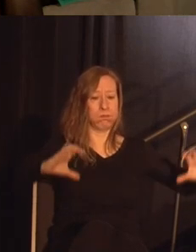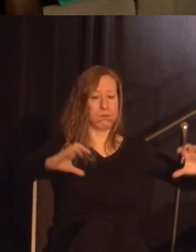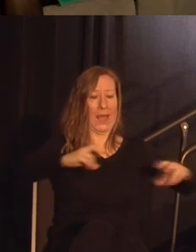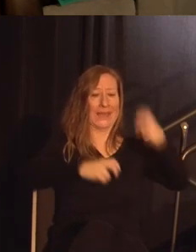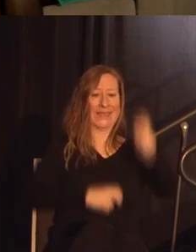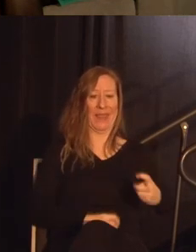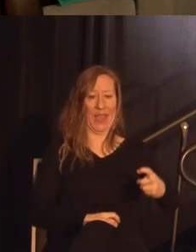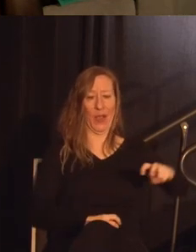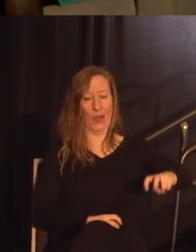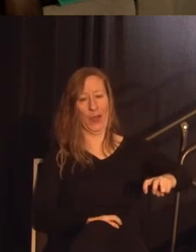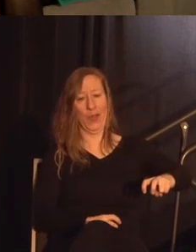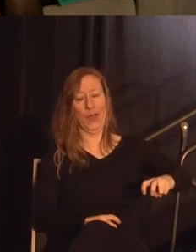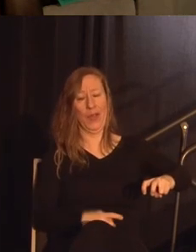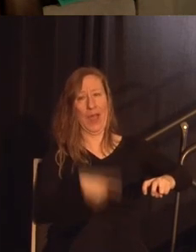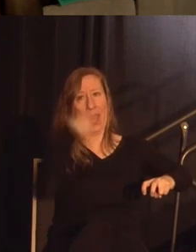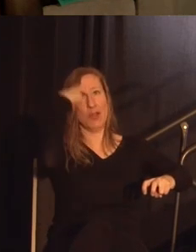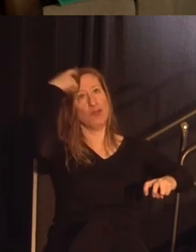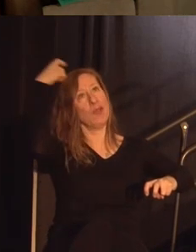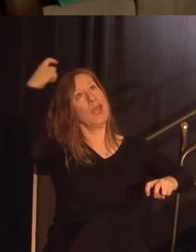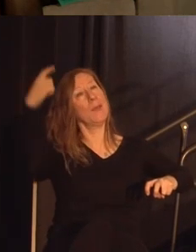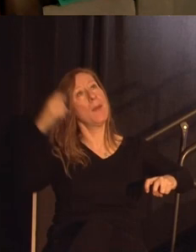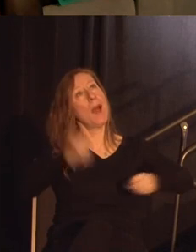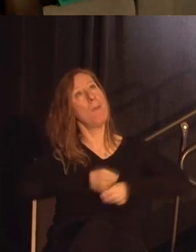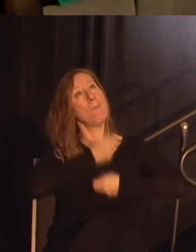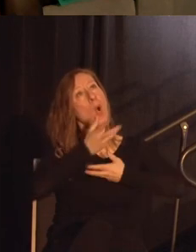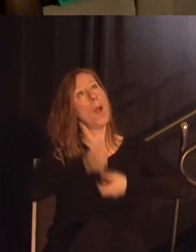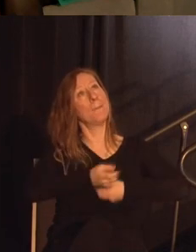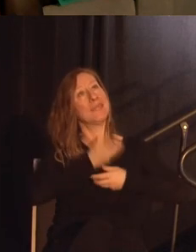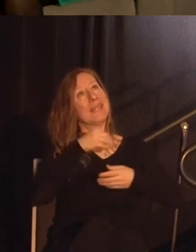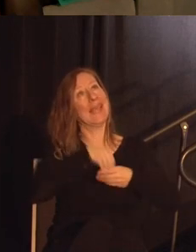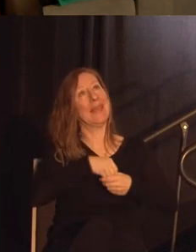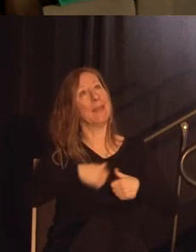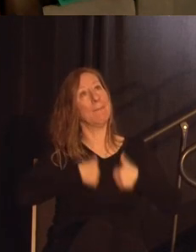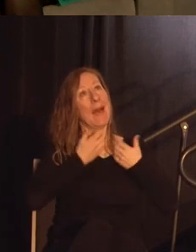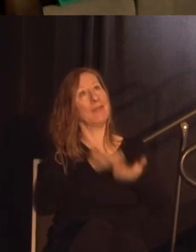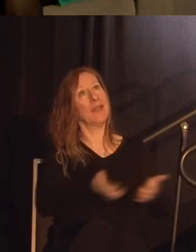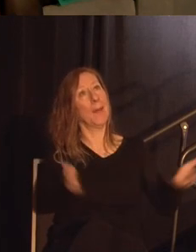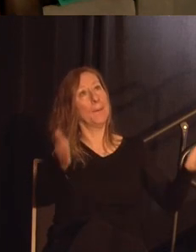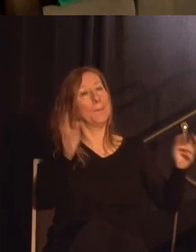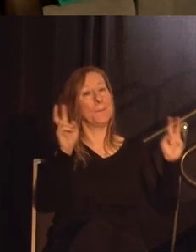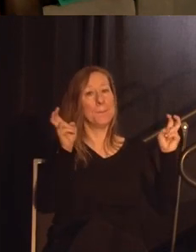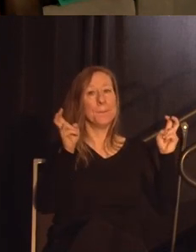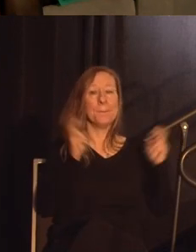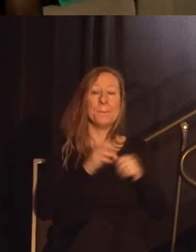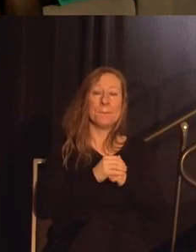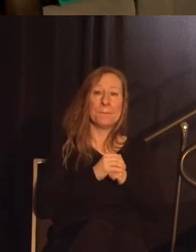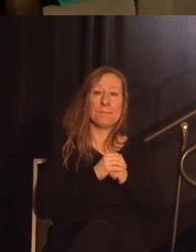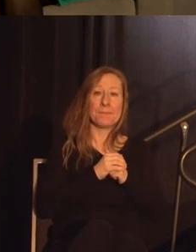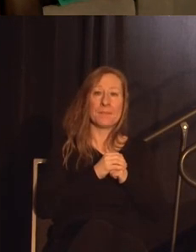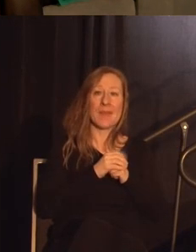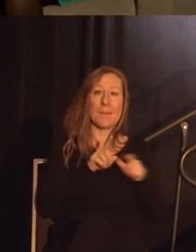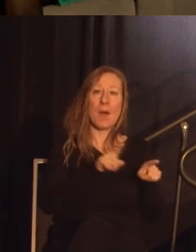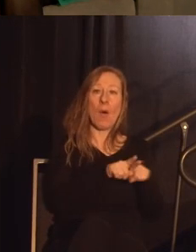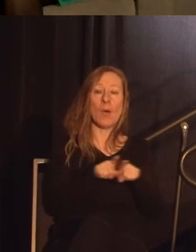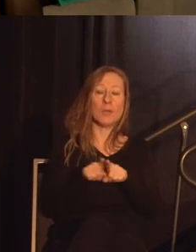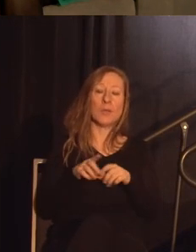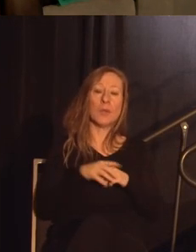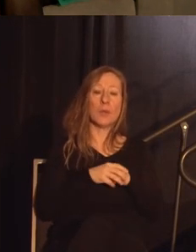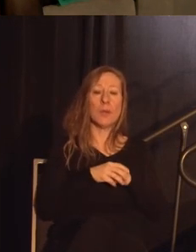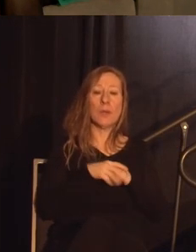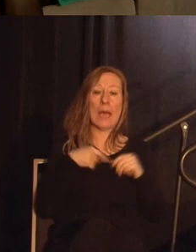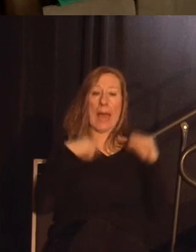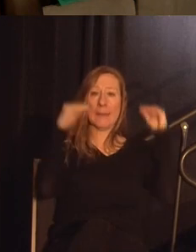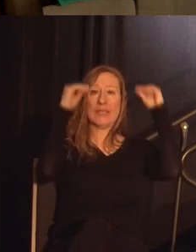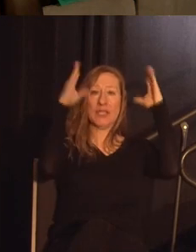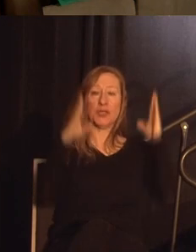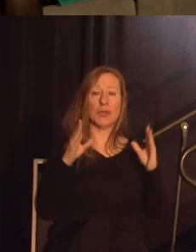and just, like, dream up poems in the bathtub. But, I mean, I think that I also am, I'm a teacher,